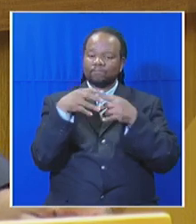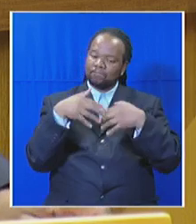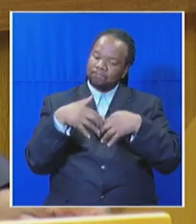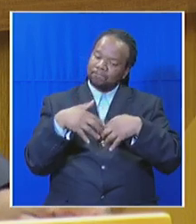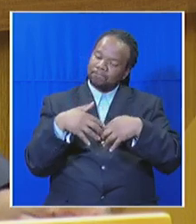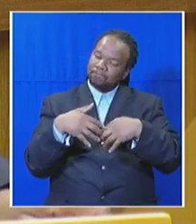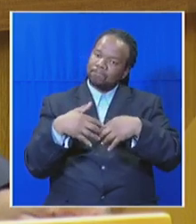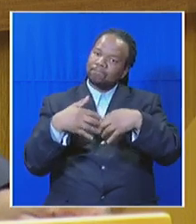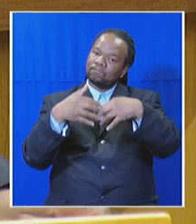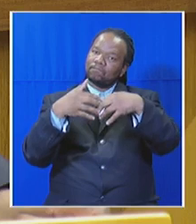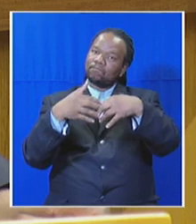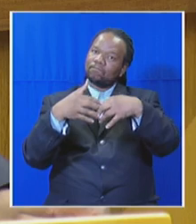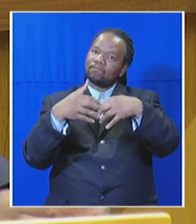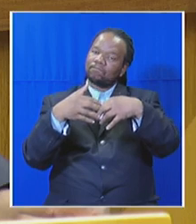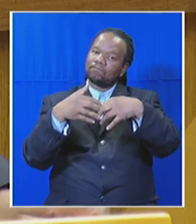of BRICS